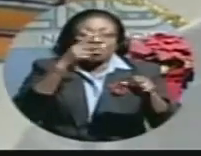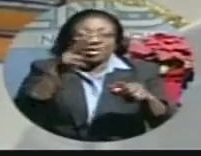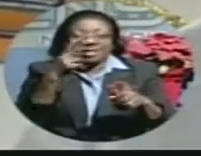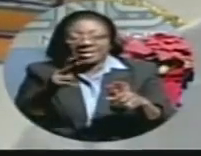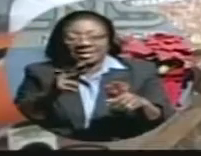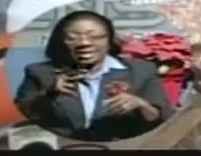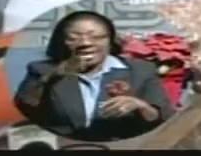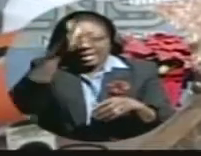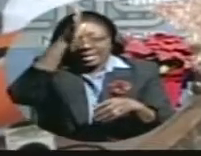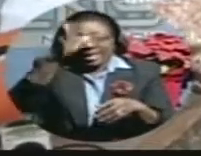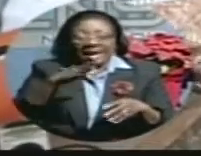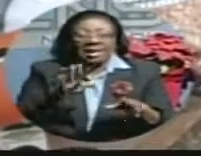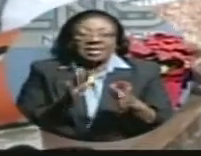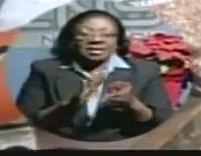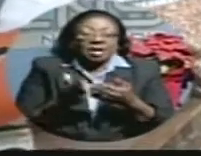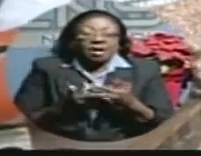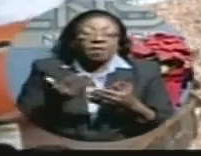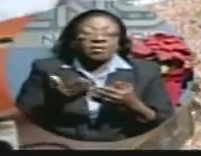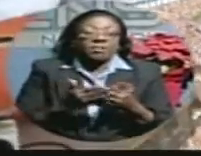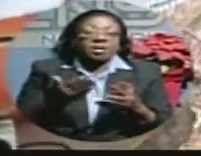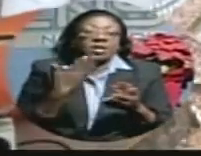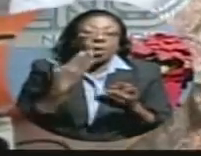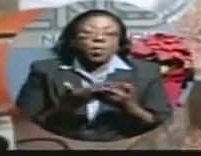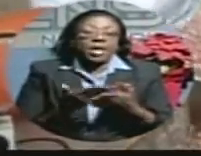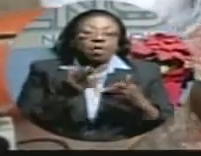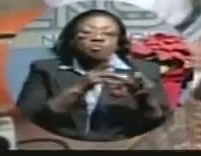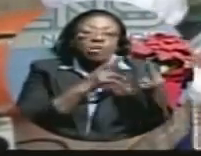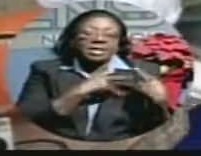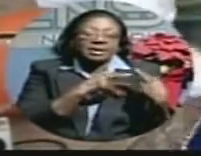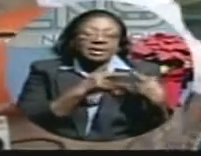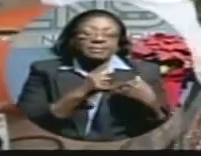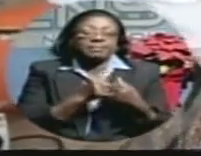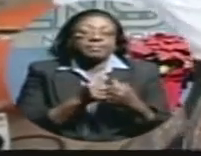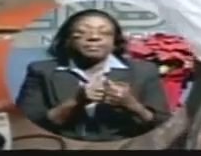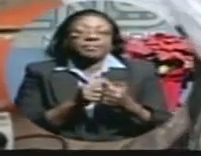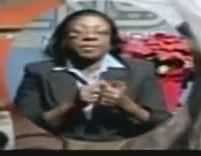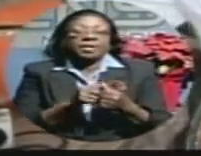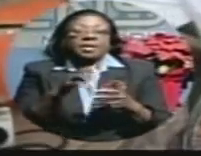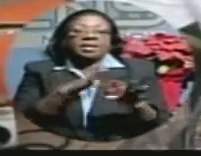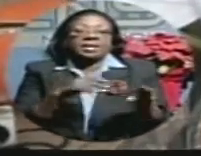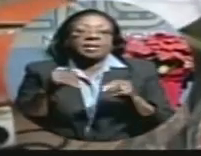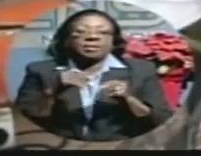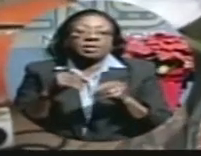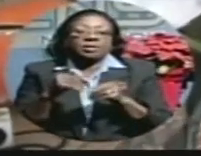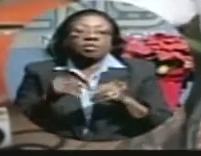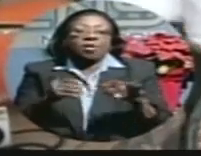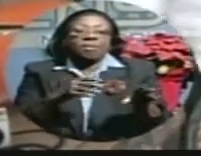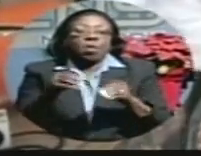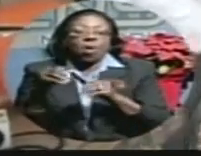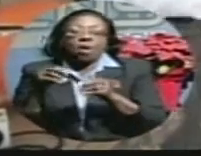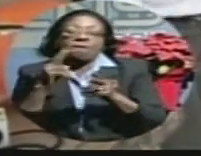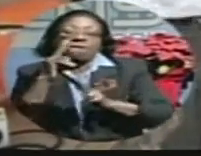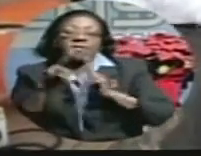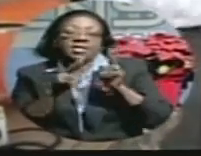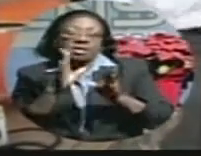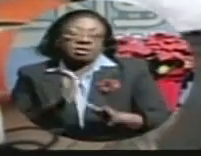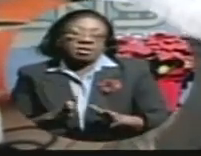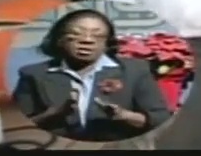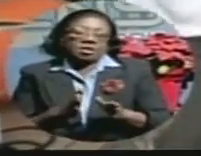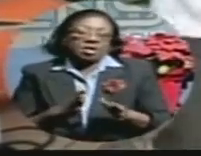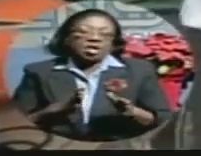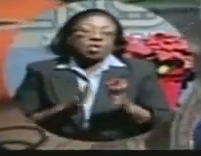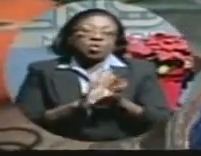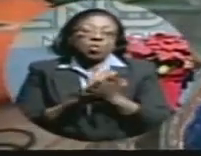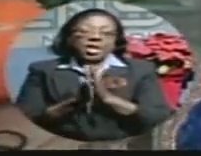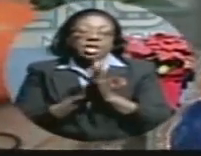they're well rested. It's a number the Valley Boys say will not only give them the upper hand, but will draw more visitors into a cultural expression